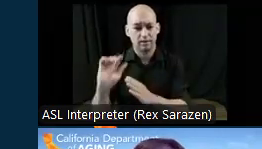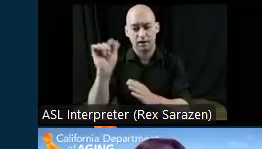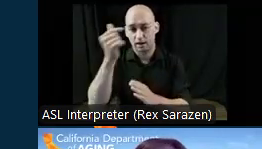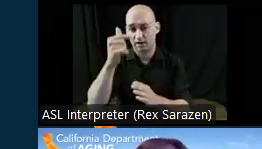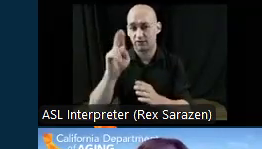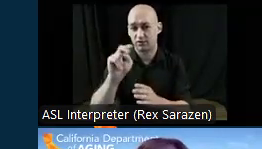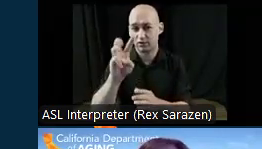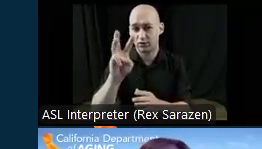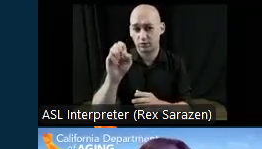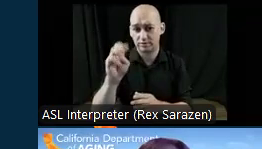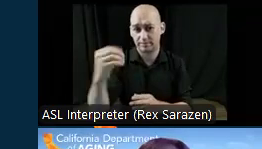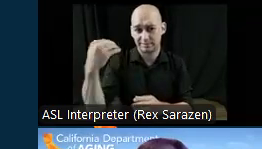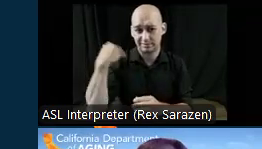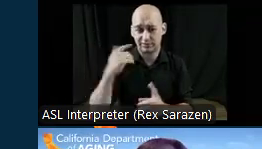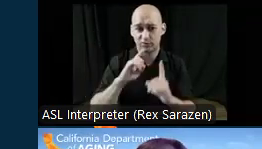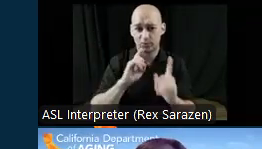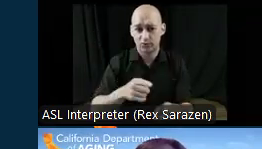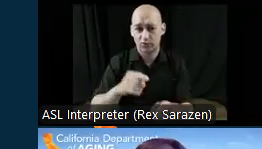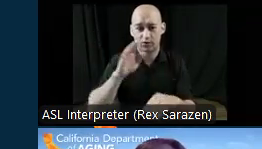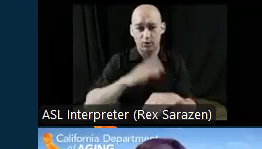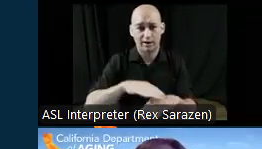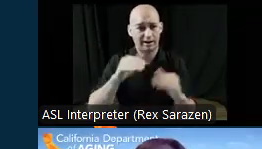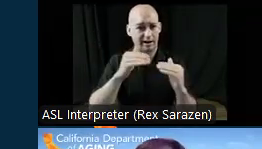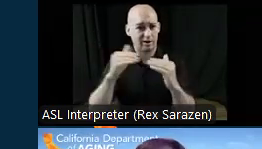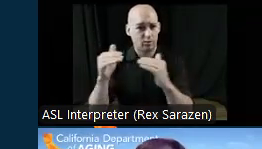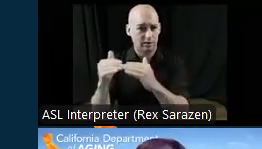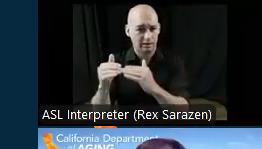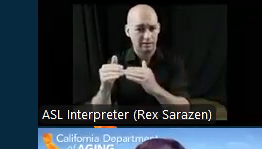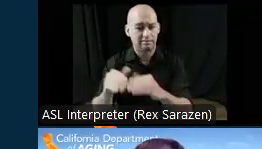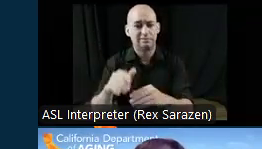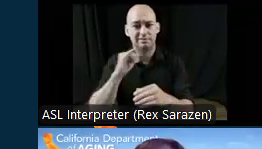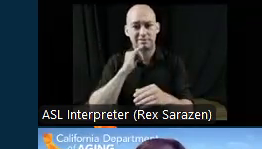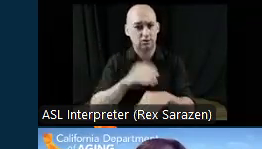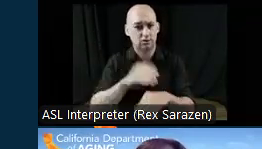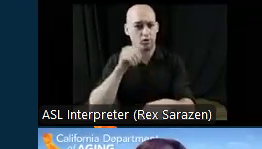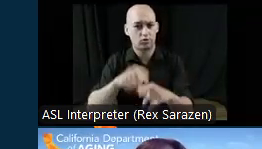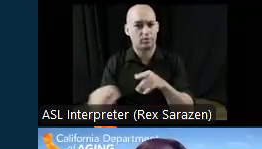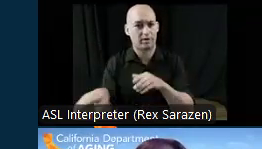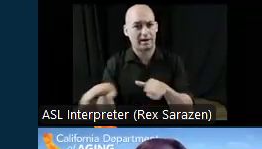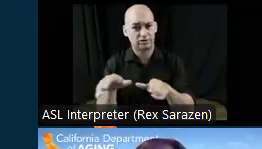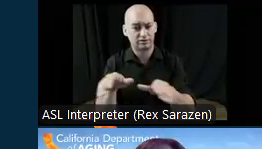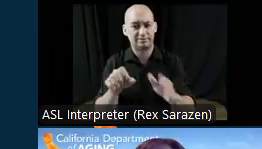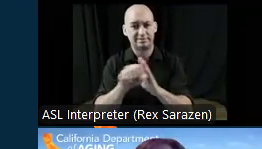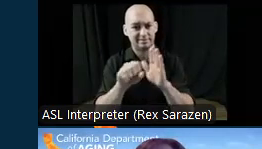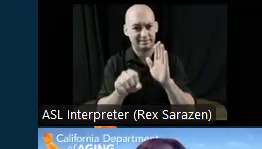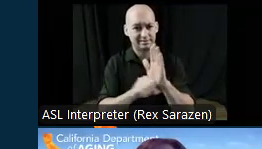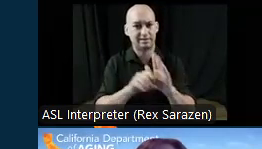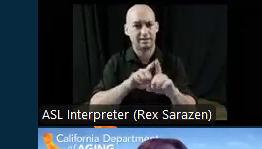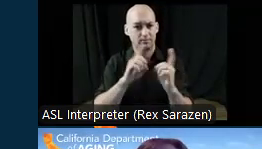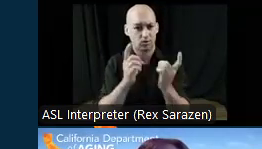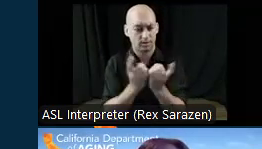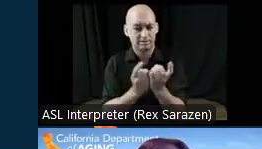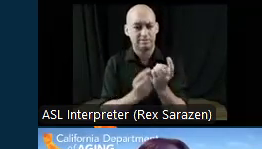executive order on equity, which really is a call to action to state departments